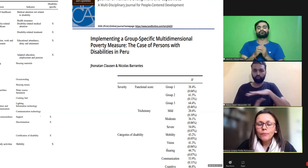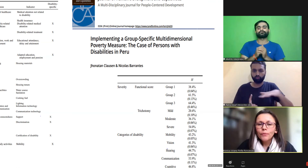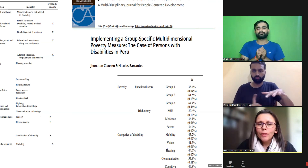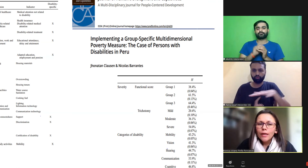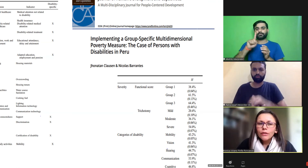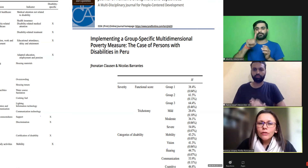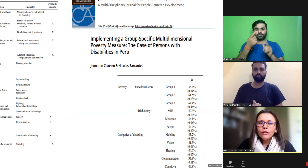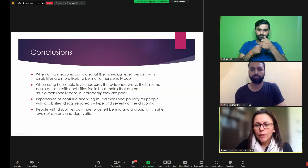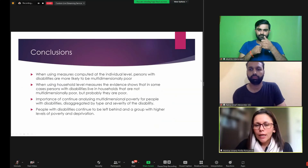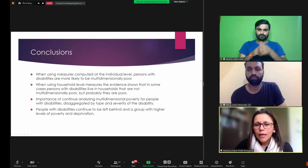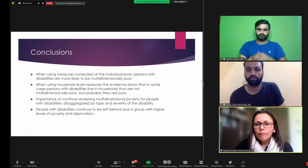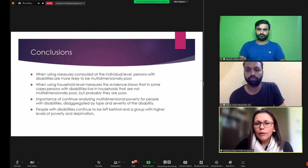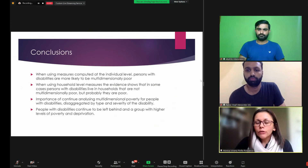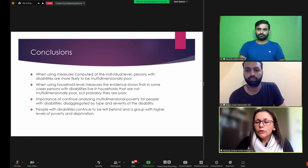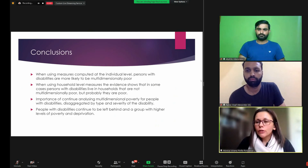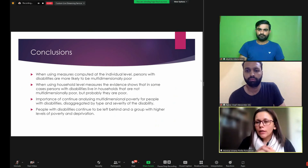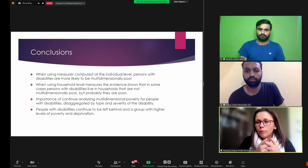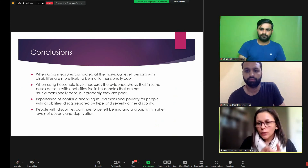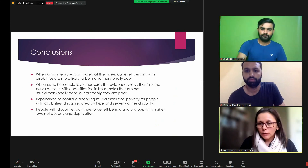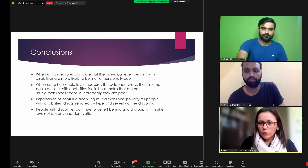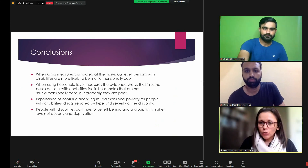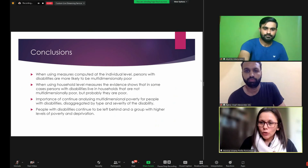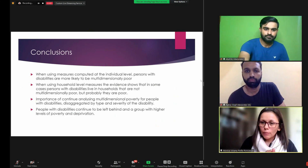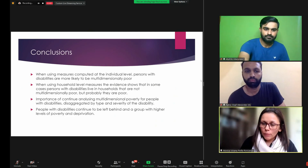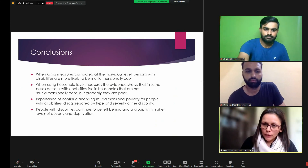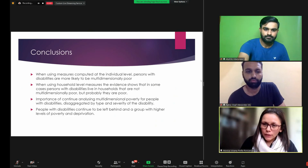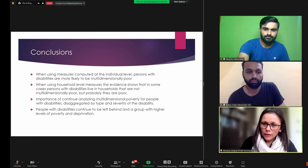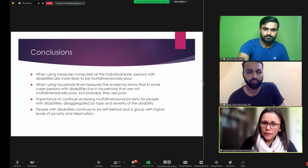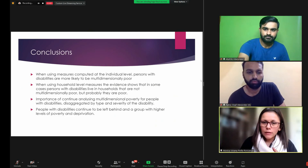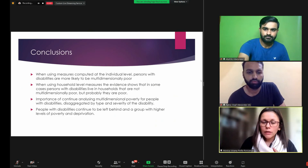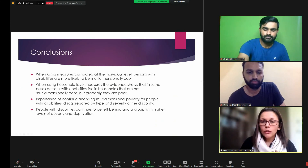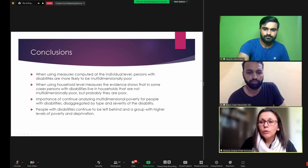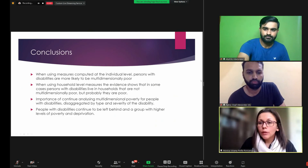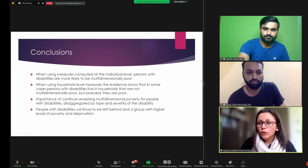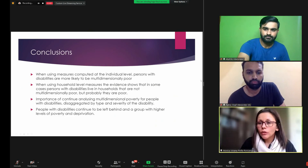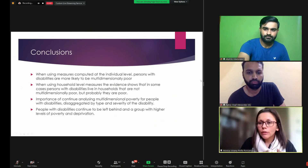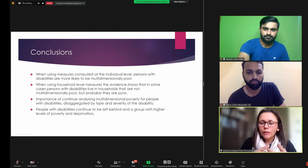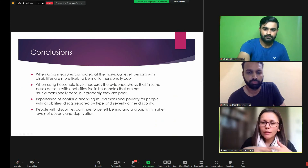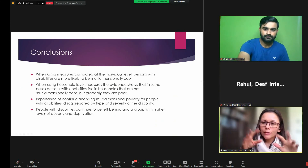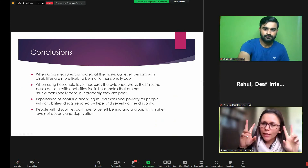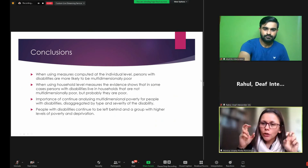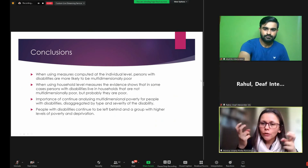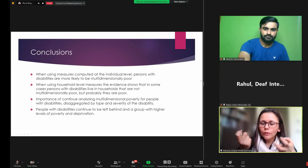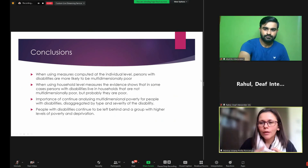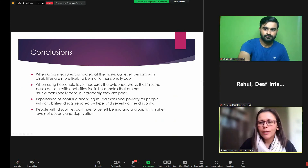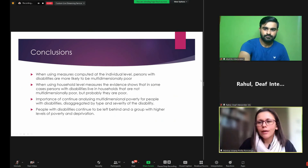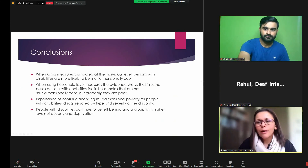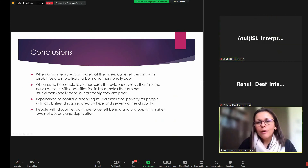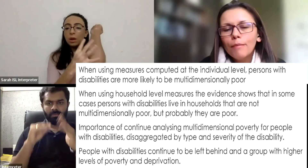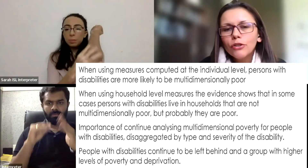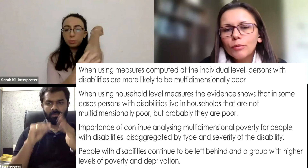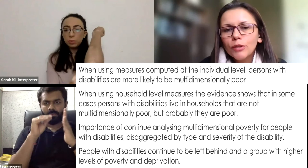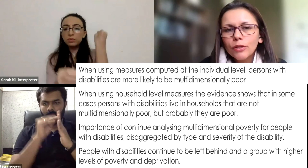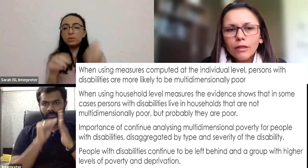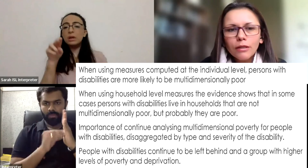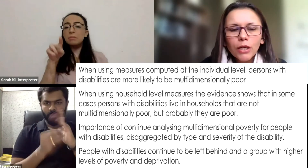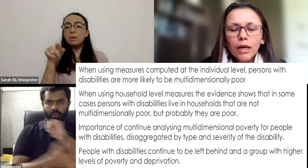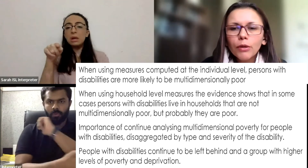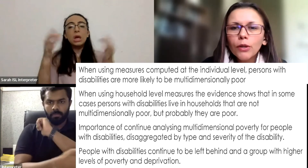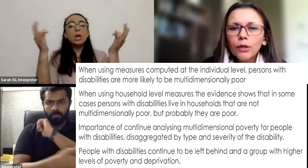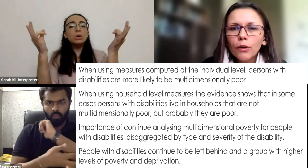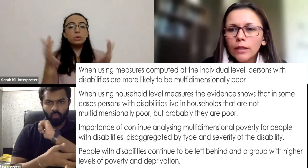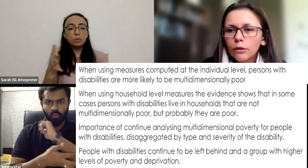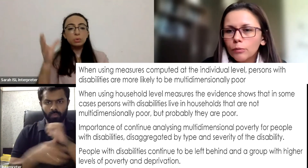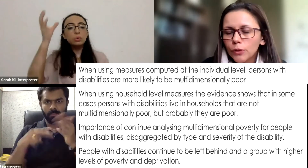one. So persons like multidimensional poverty is a new measure. It's a new measure because we